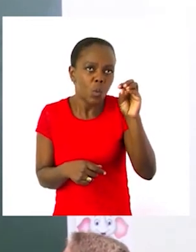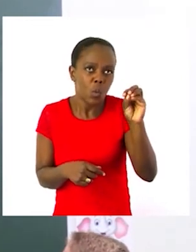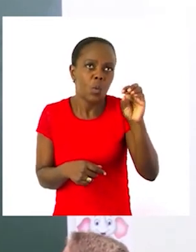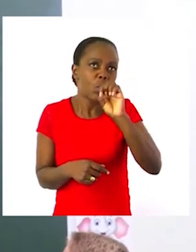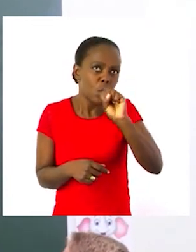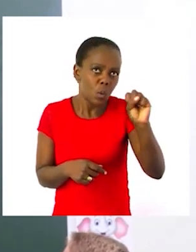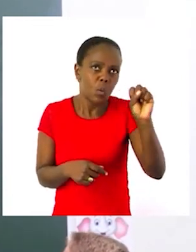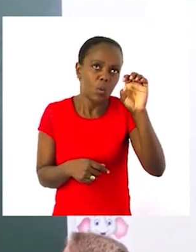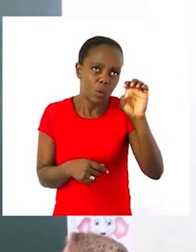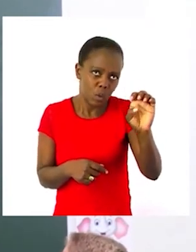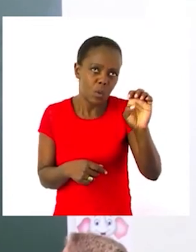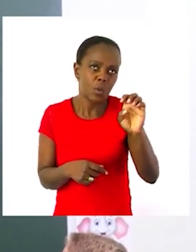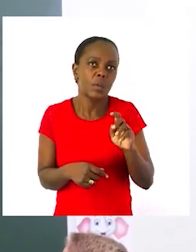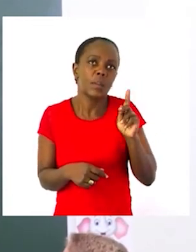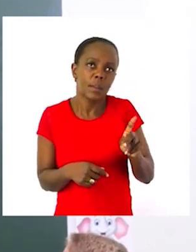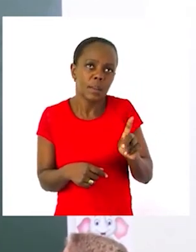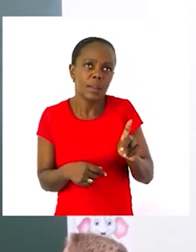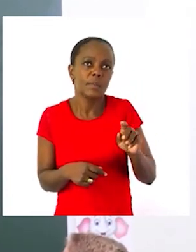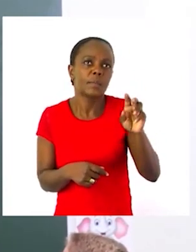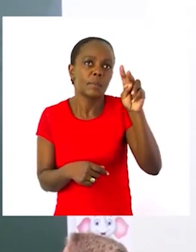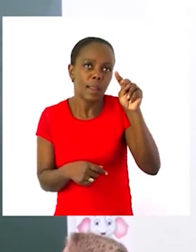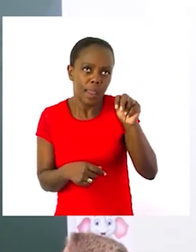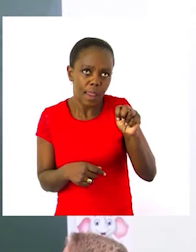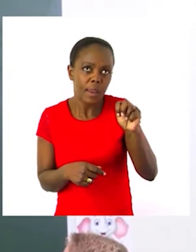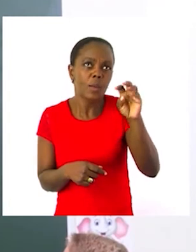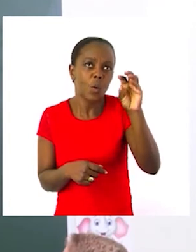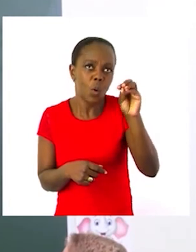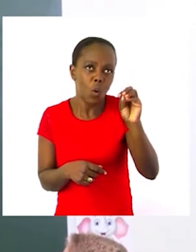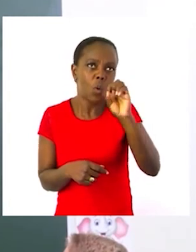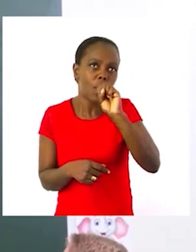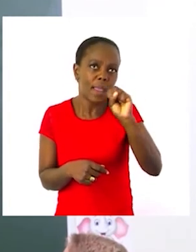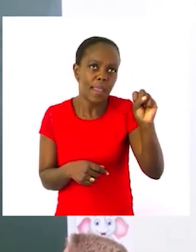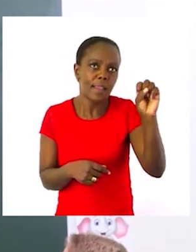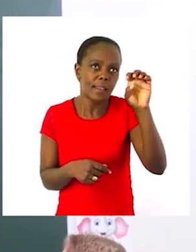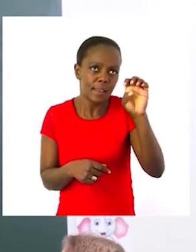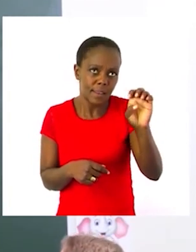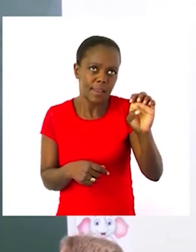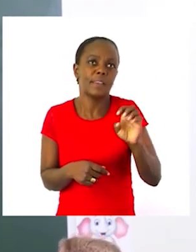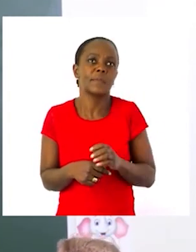I going to write? N. The letter N.